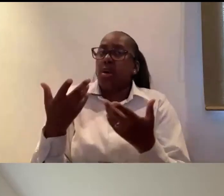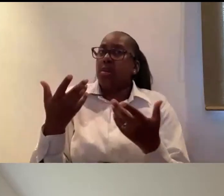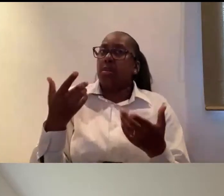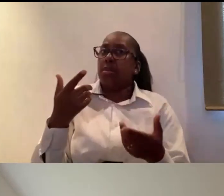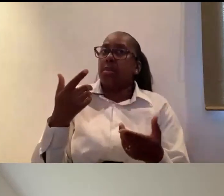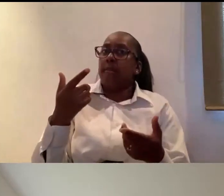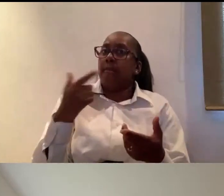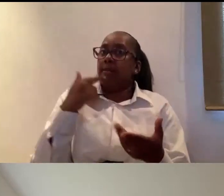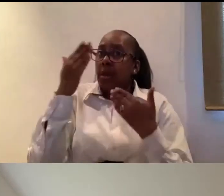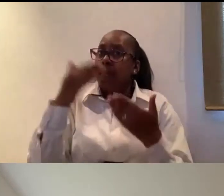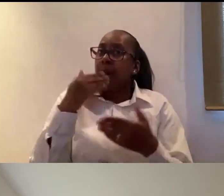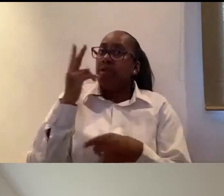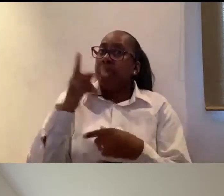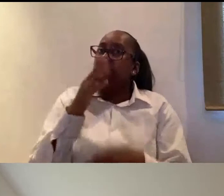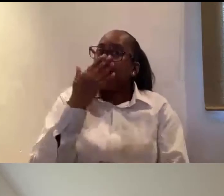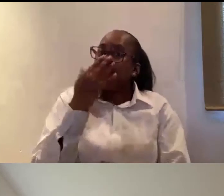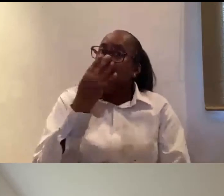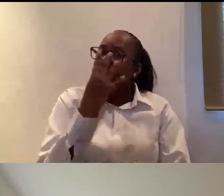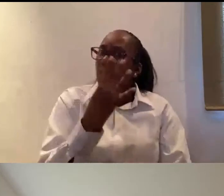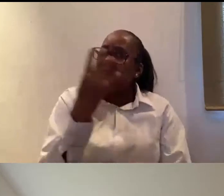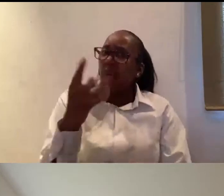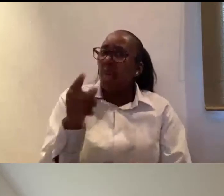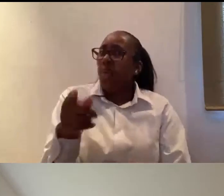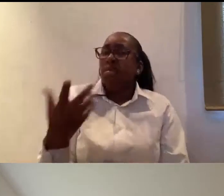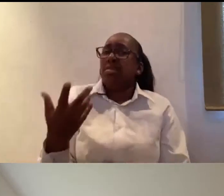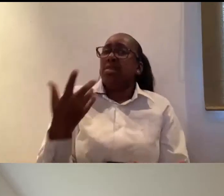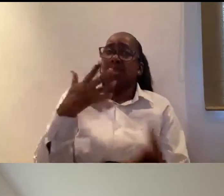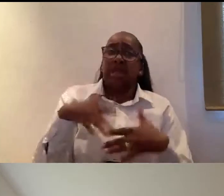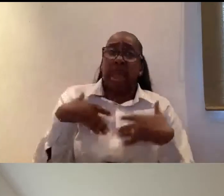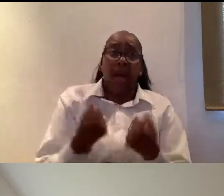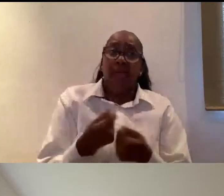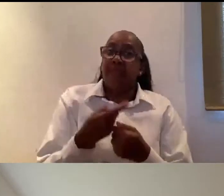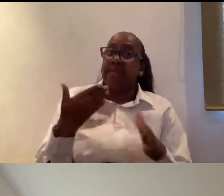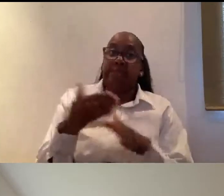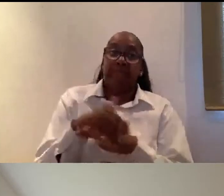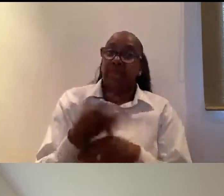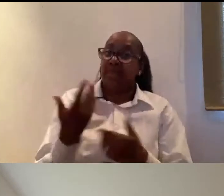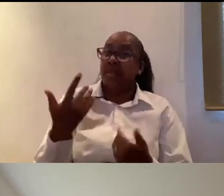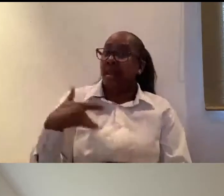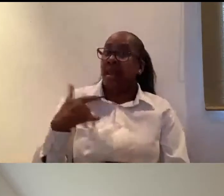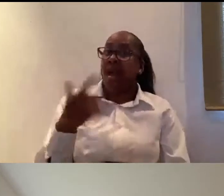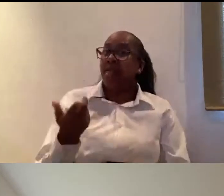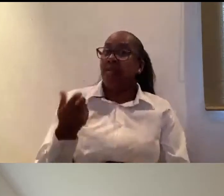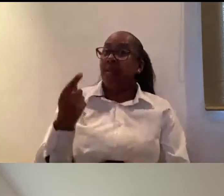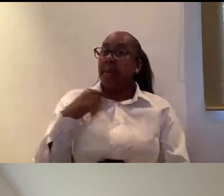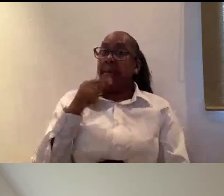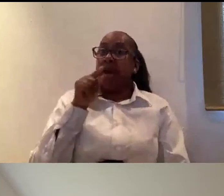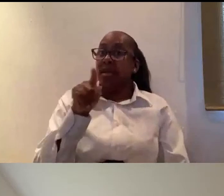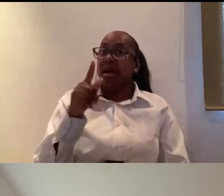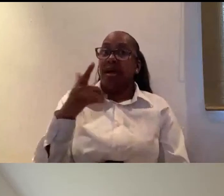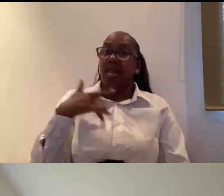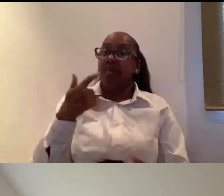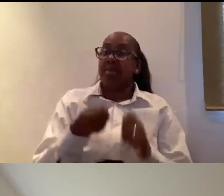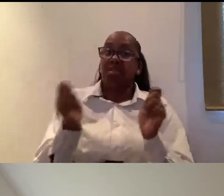Lisa, don't mind me repeating your age again, at 44, previously fit, healthy, very active, has really been significantly impacted.